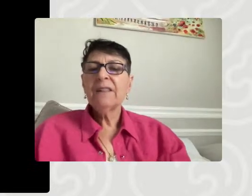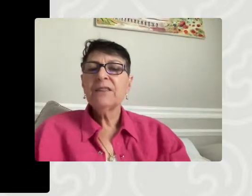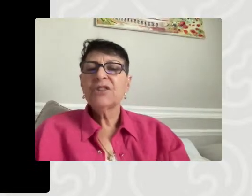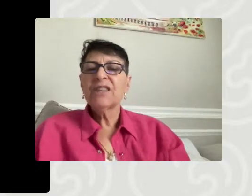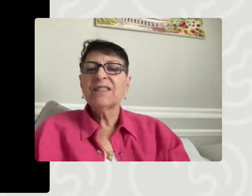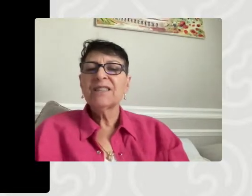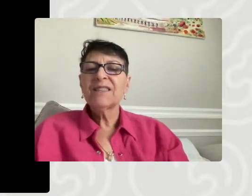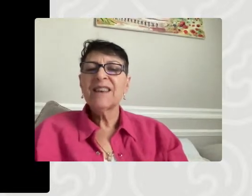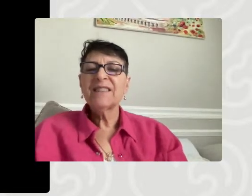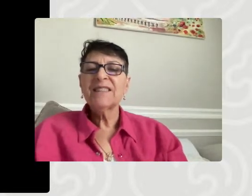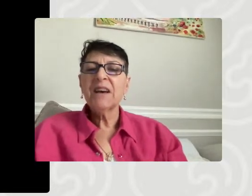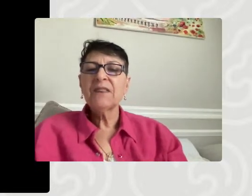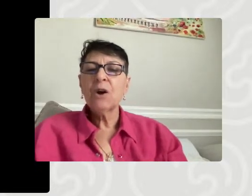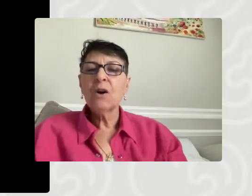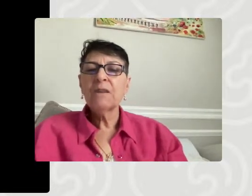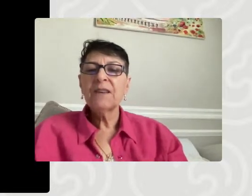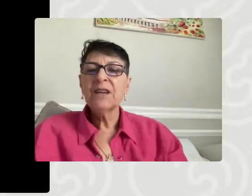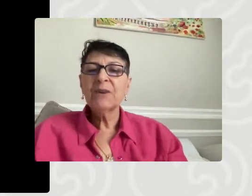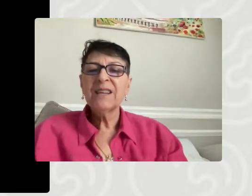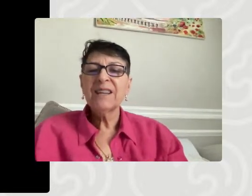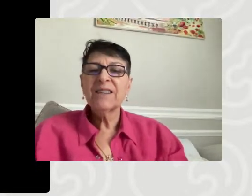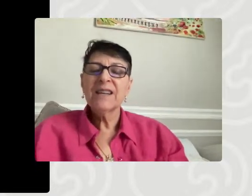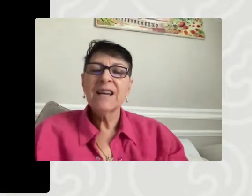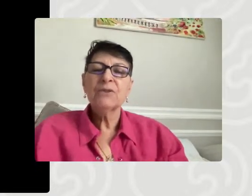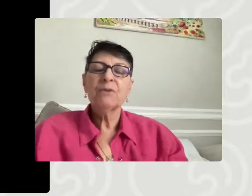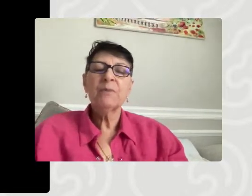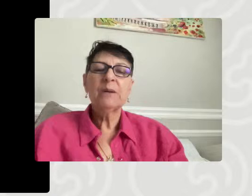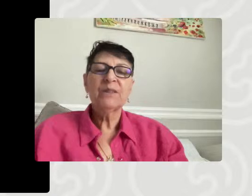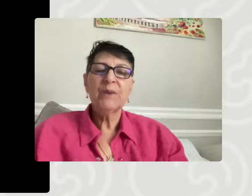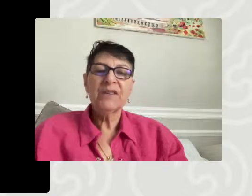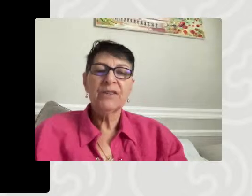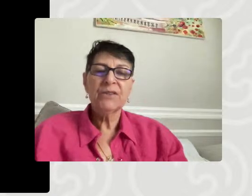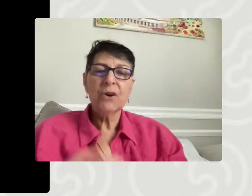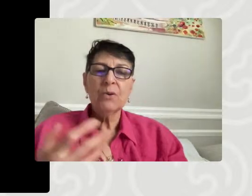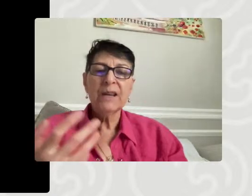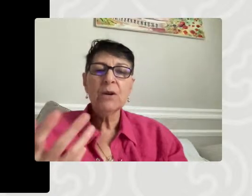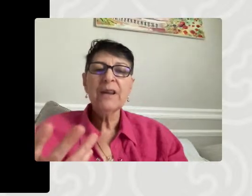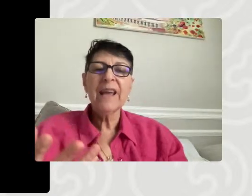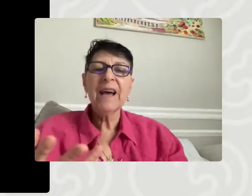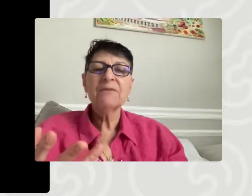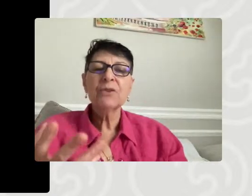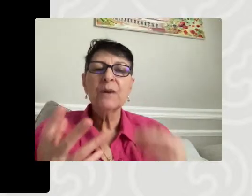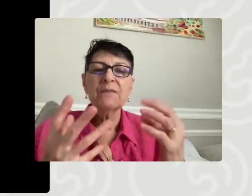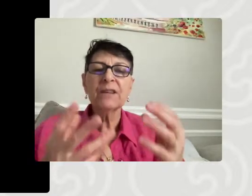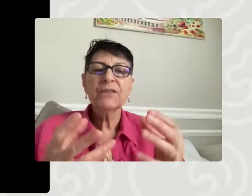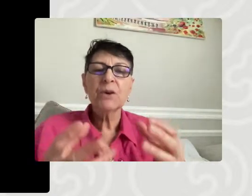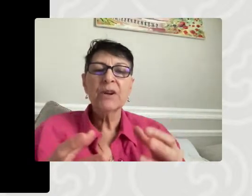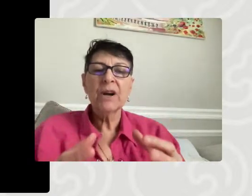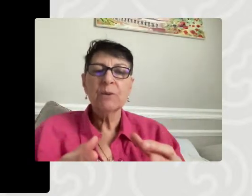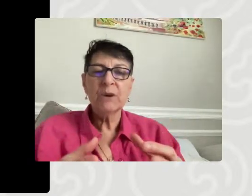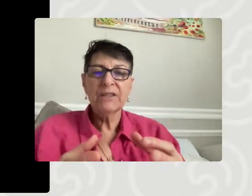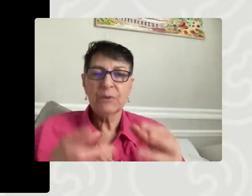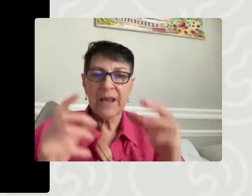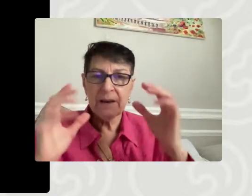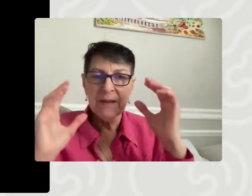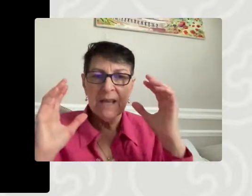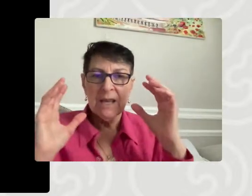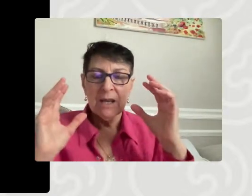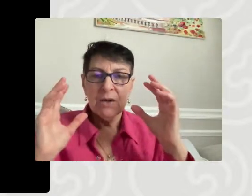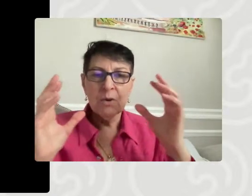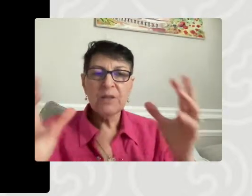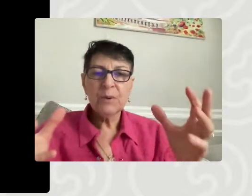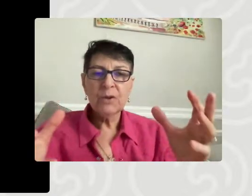So challenges that the deaf and hard of hearing encounter in public spaces. So here we have so many things going on at once. We